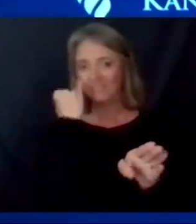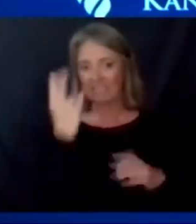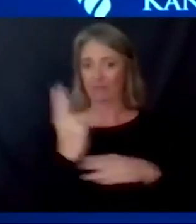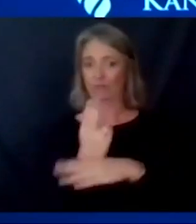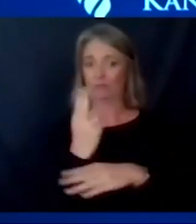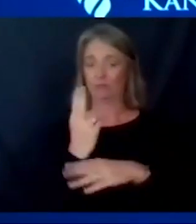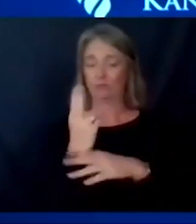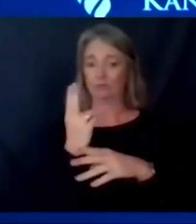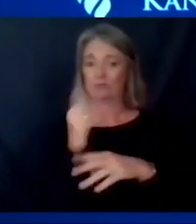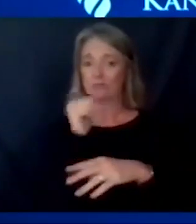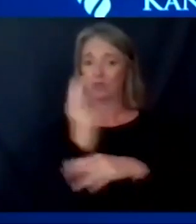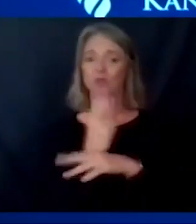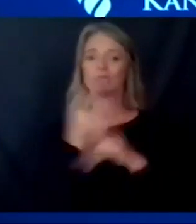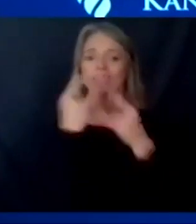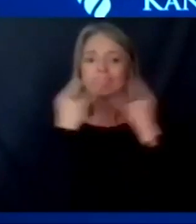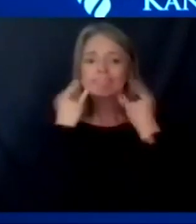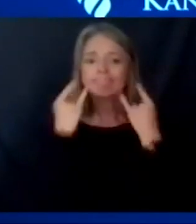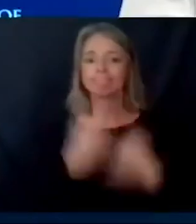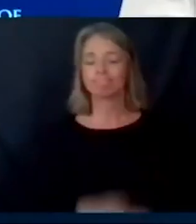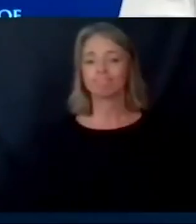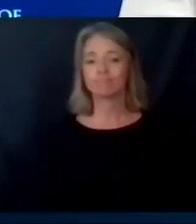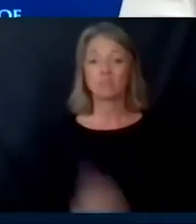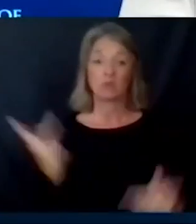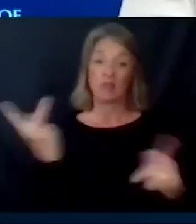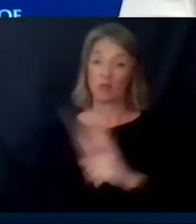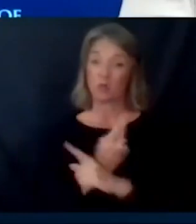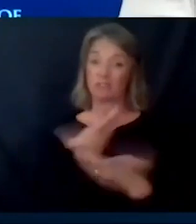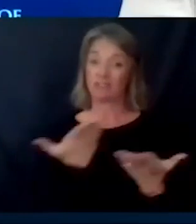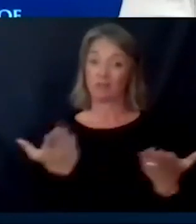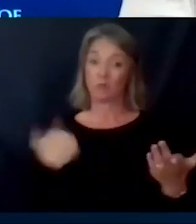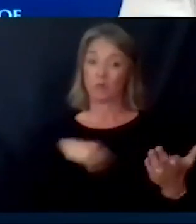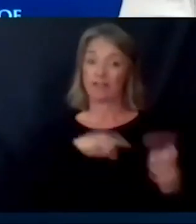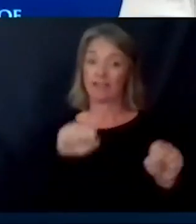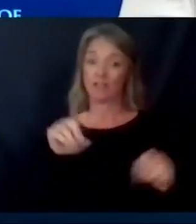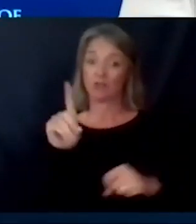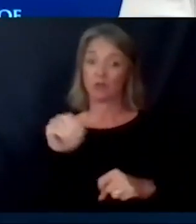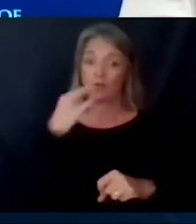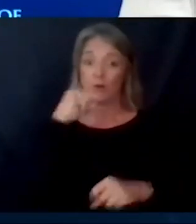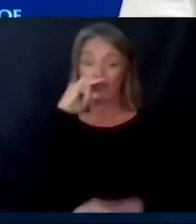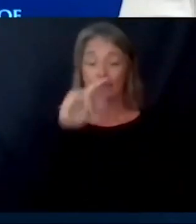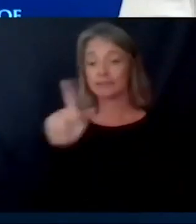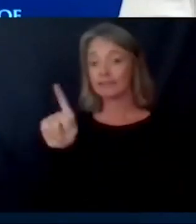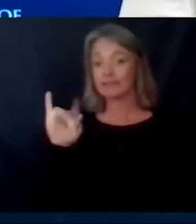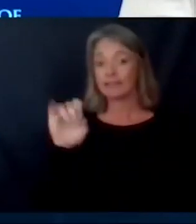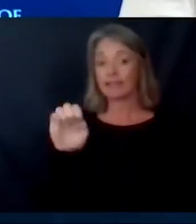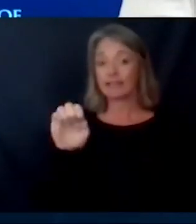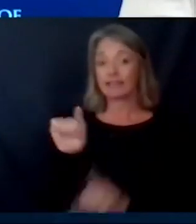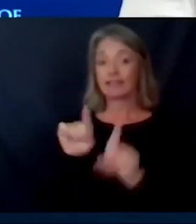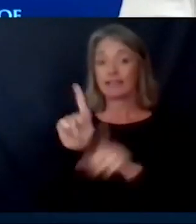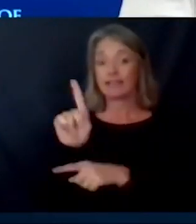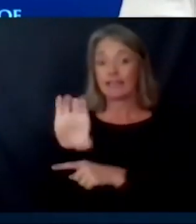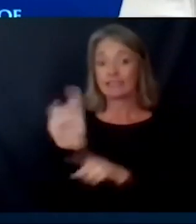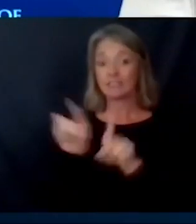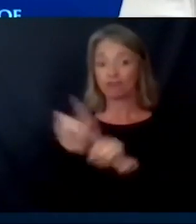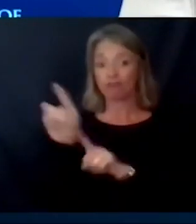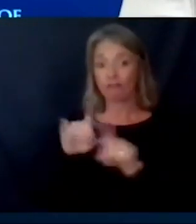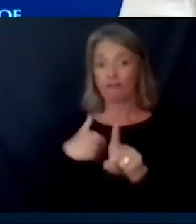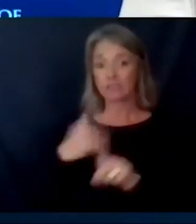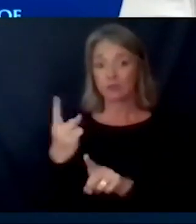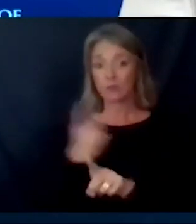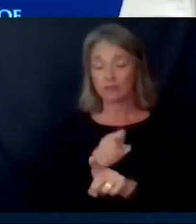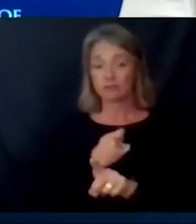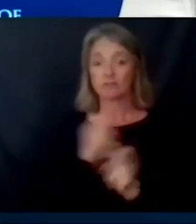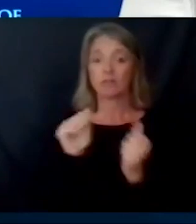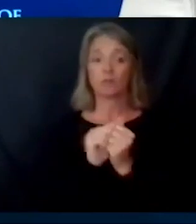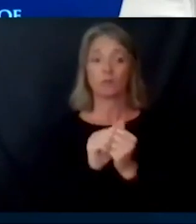be about the worst thing we can do for kids. Katie with the Kansas City Star has a question. With the KDHE